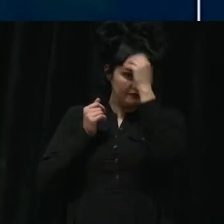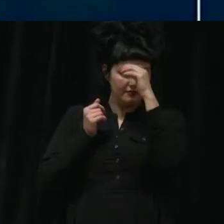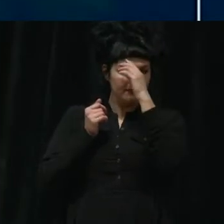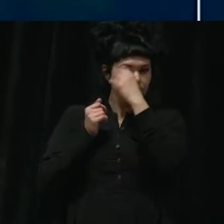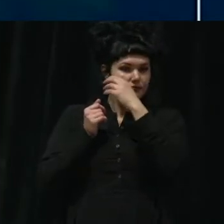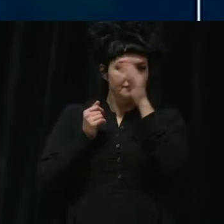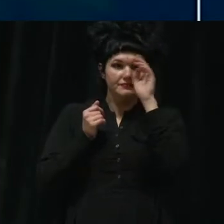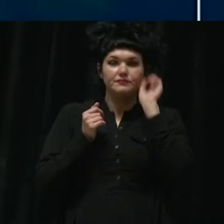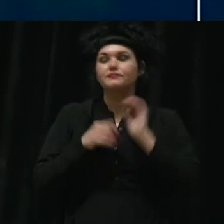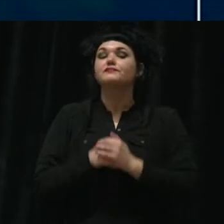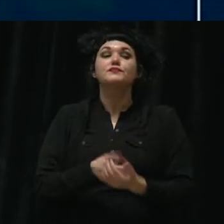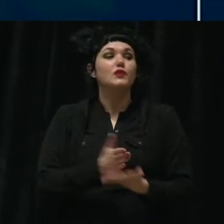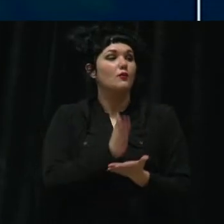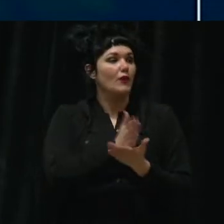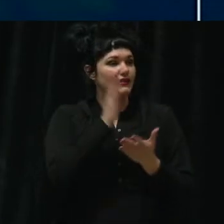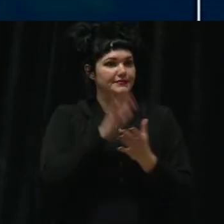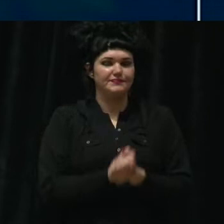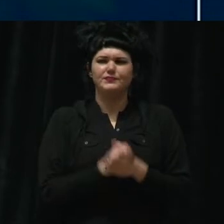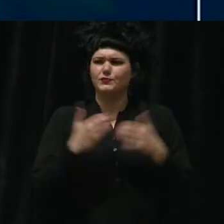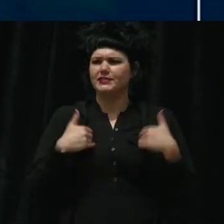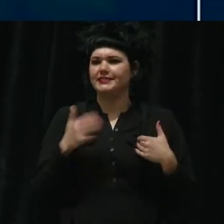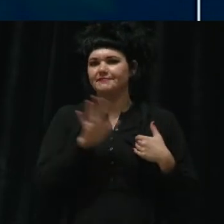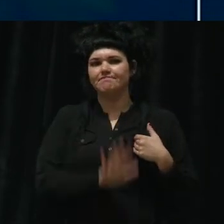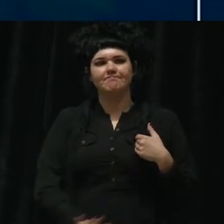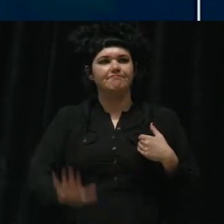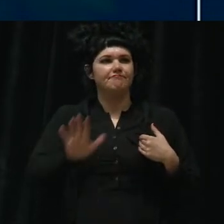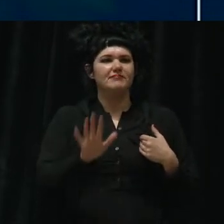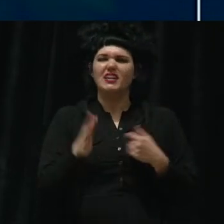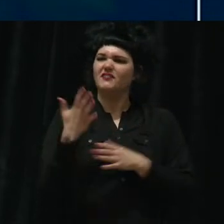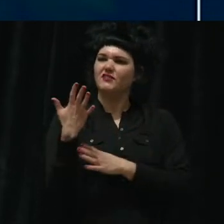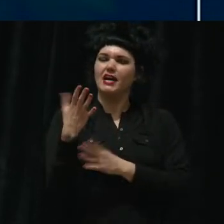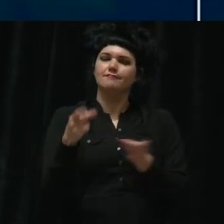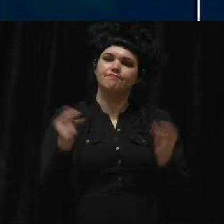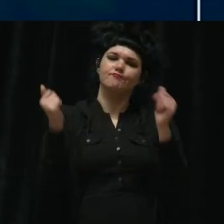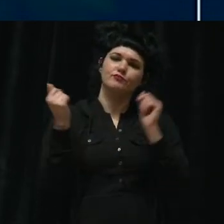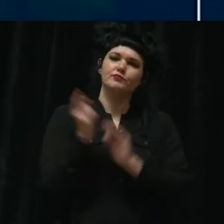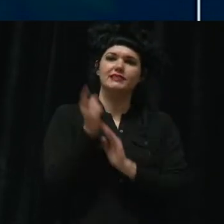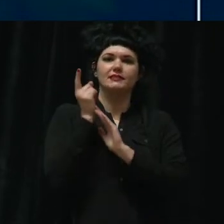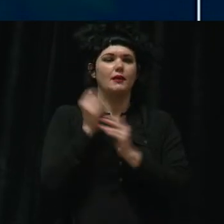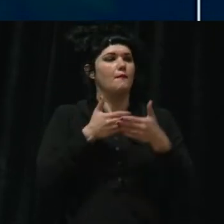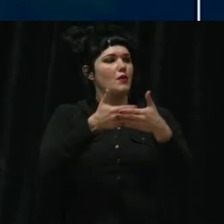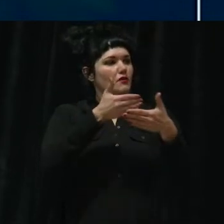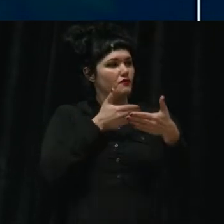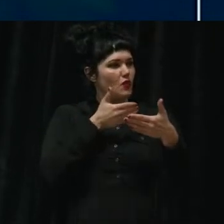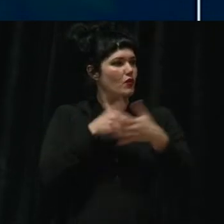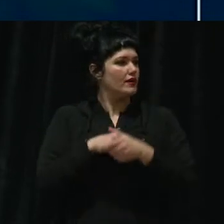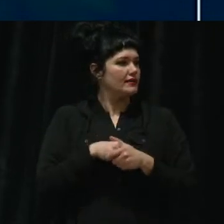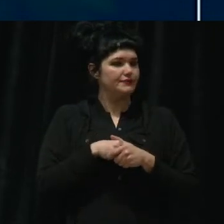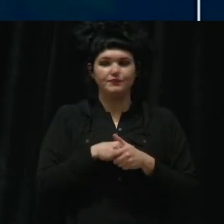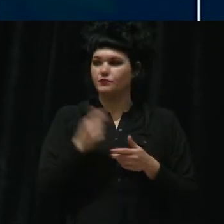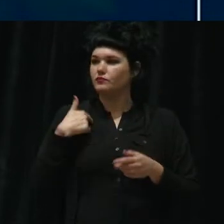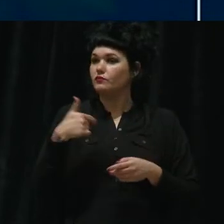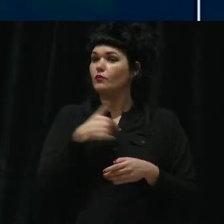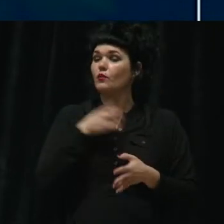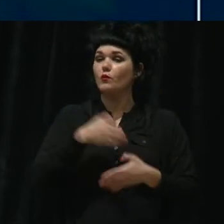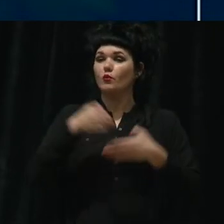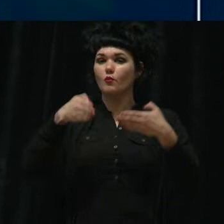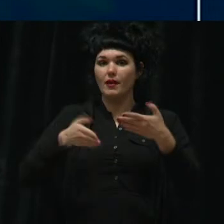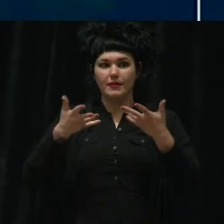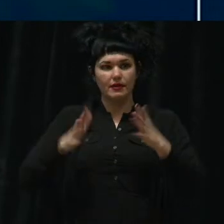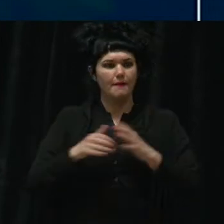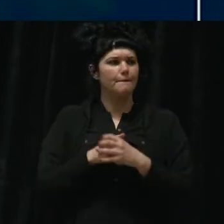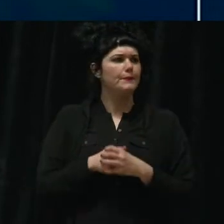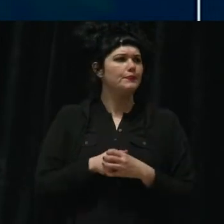All right, we've got about 5 quick minutes before wrapping up